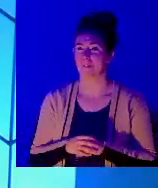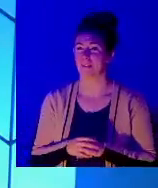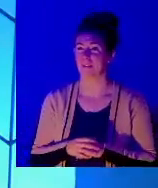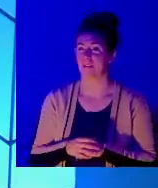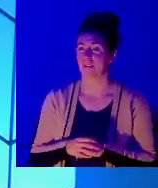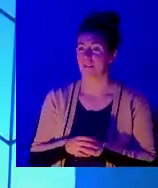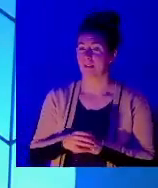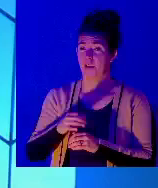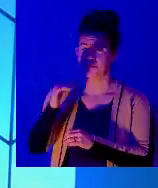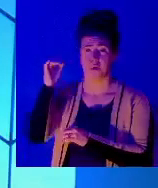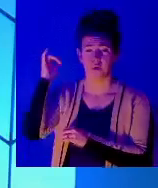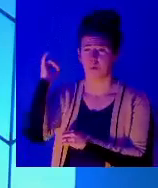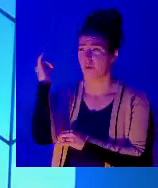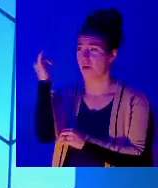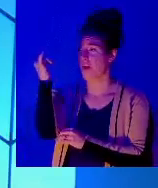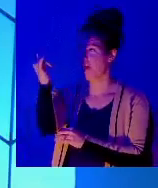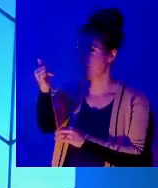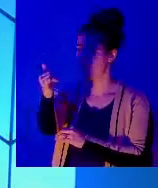forevermore.